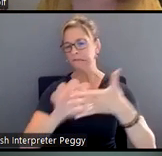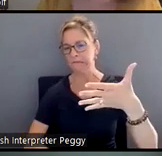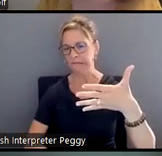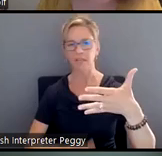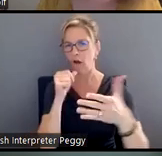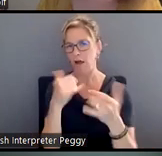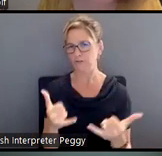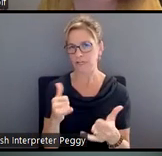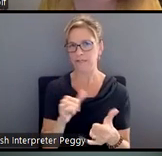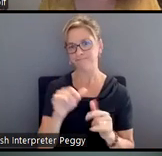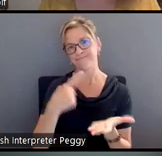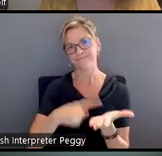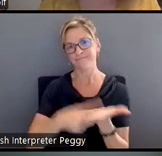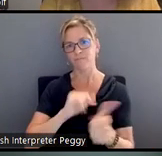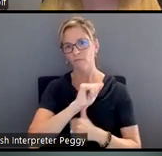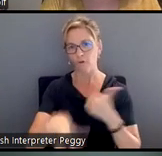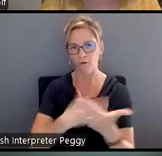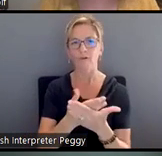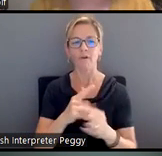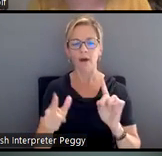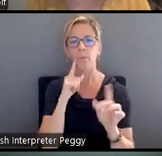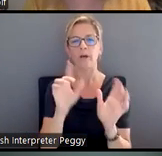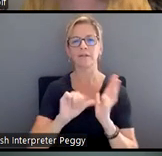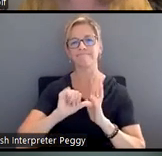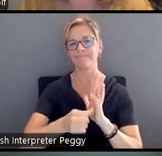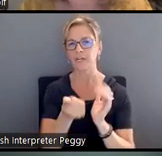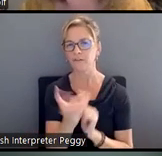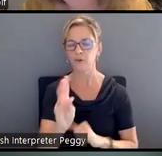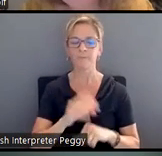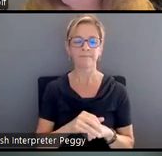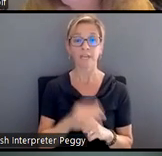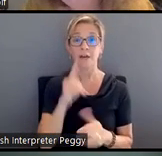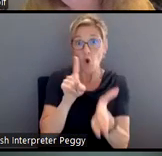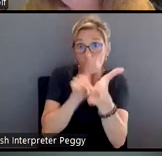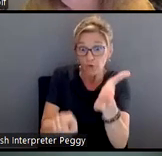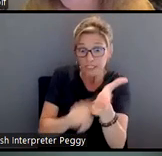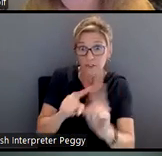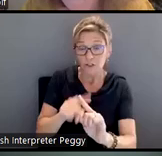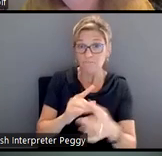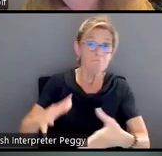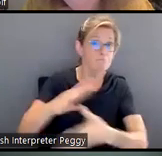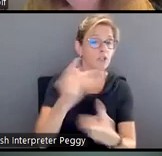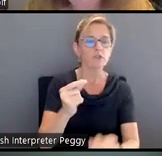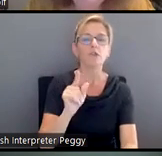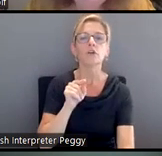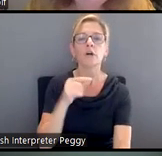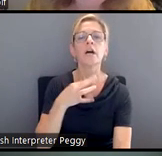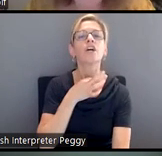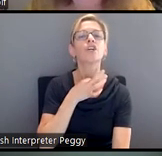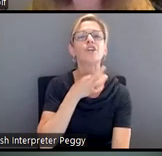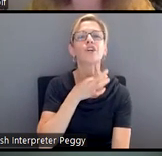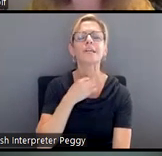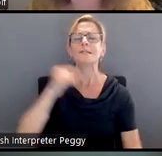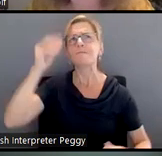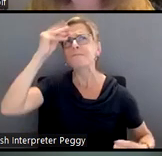these. In research, the most important thing is to be curious. Now, a lot of people